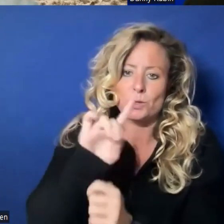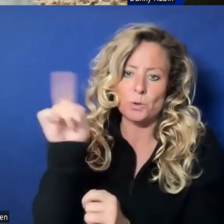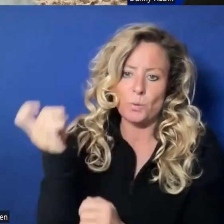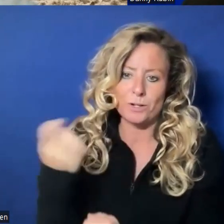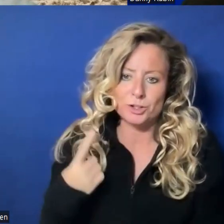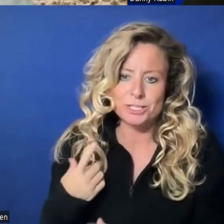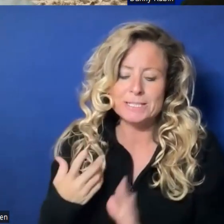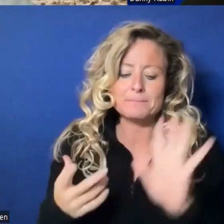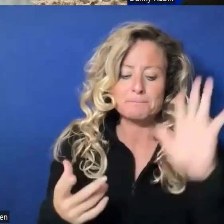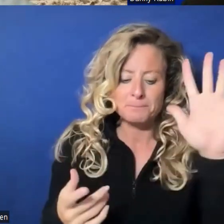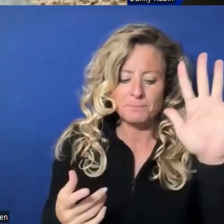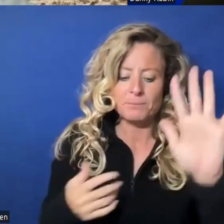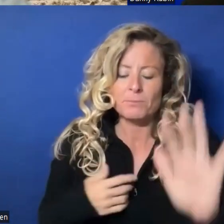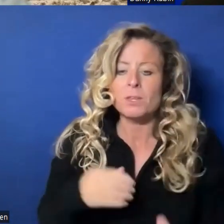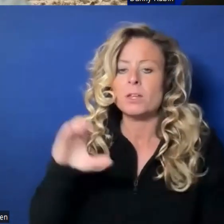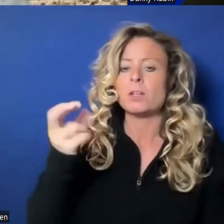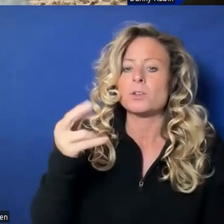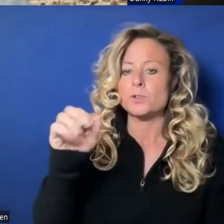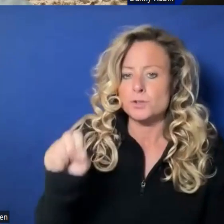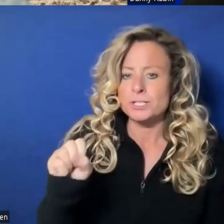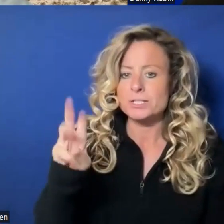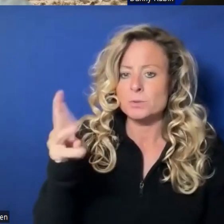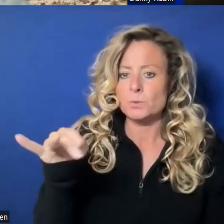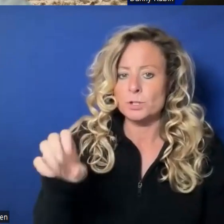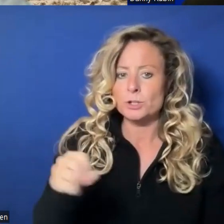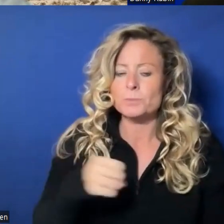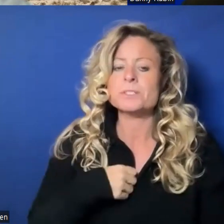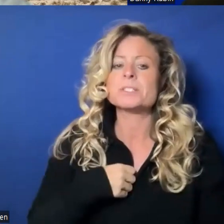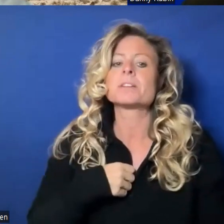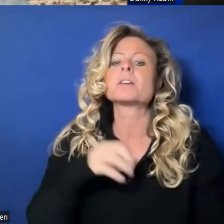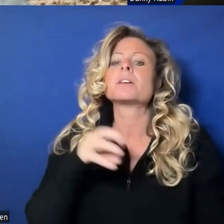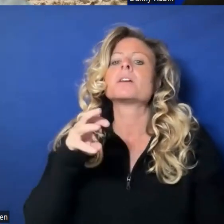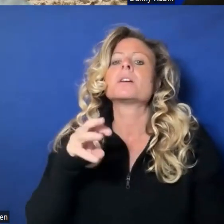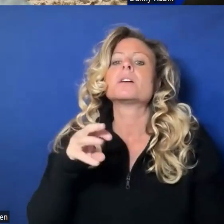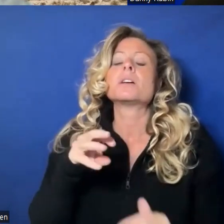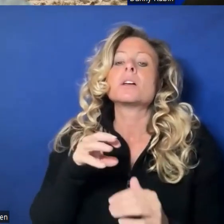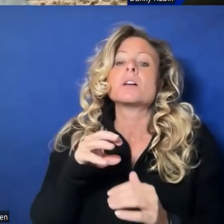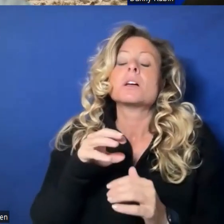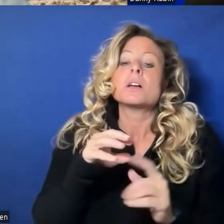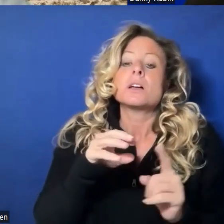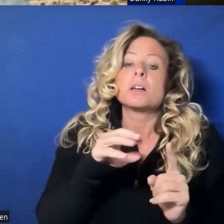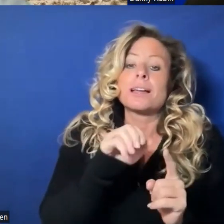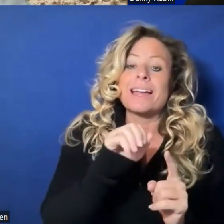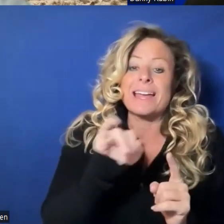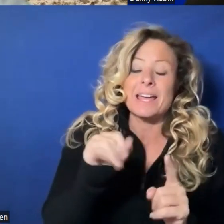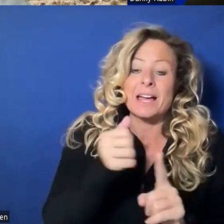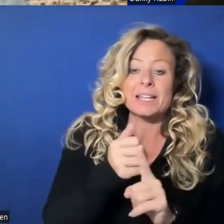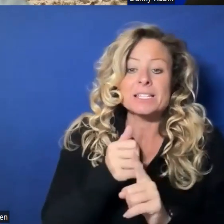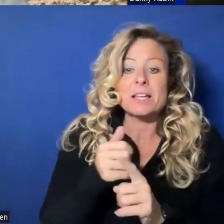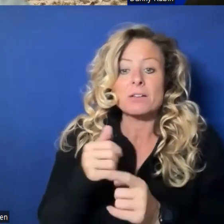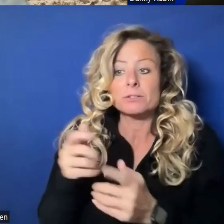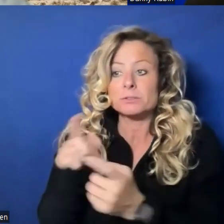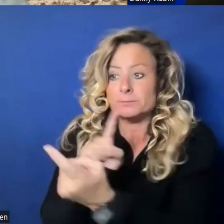mean, Chris Williams said, AI experts meet with stakeholders, code, collaborate with team members.